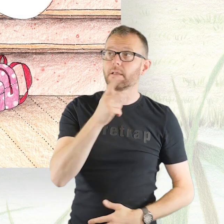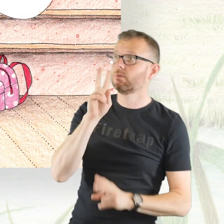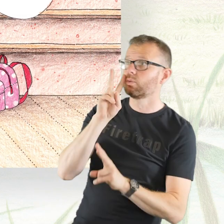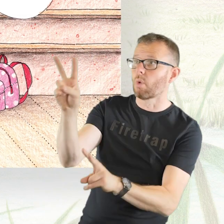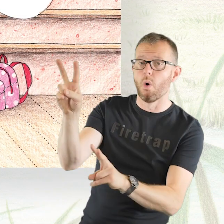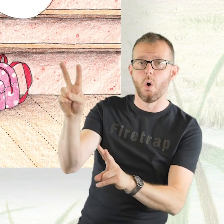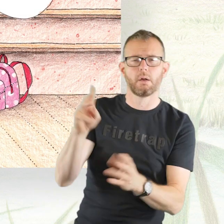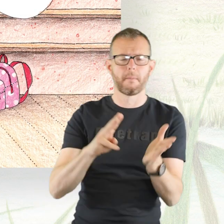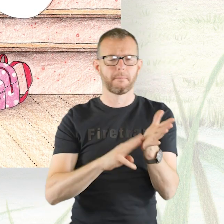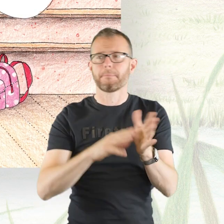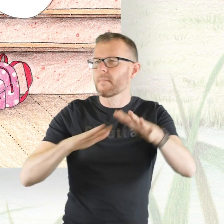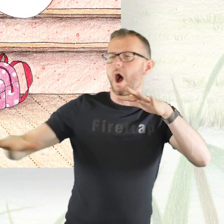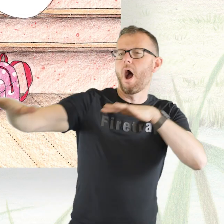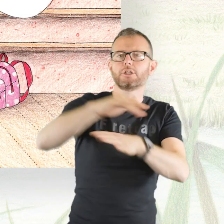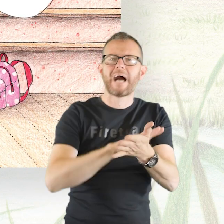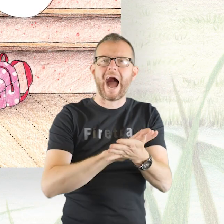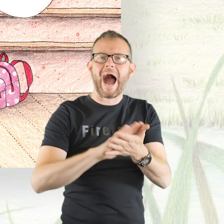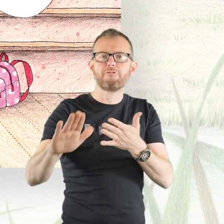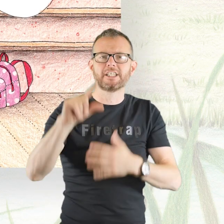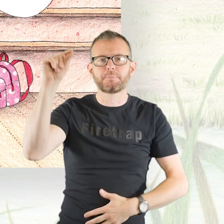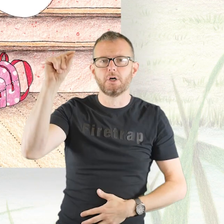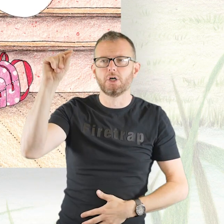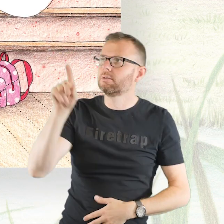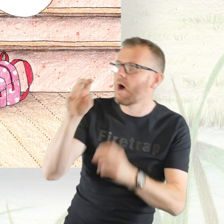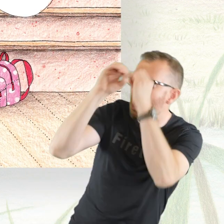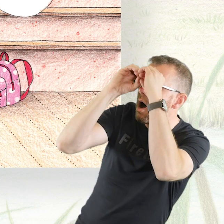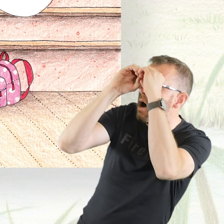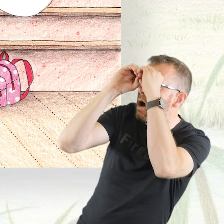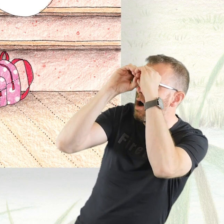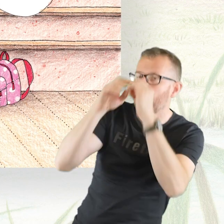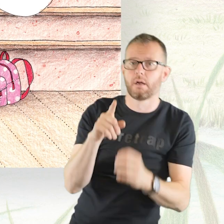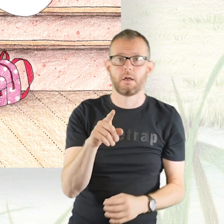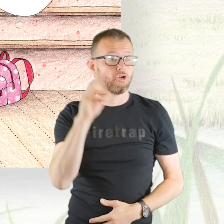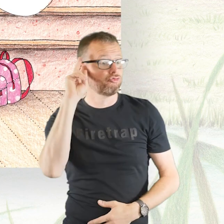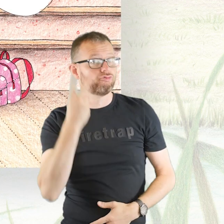Alex saw a Marsh Harrier and Rosie heard a cuckoo.